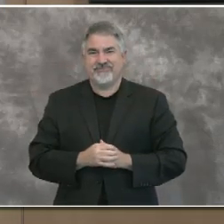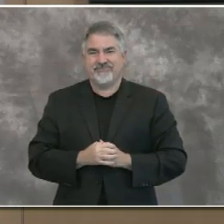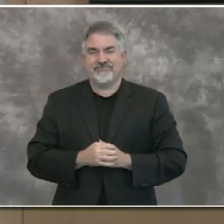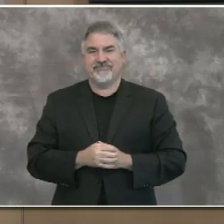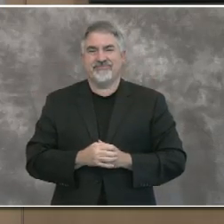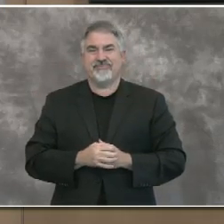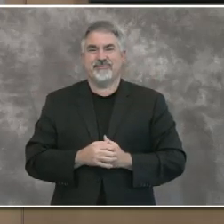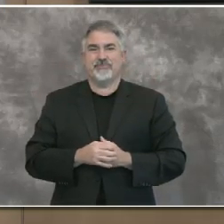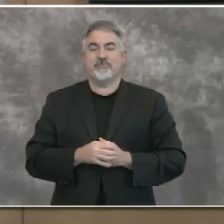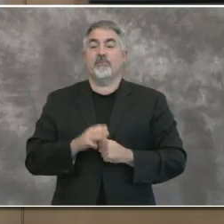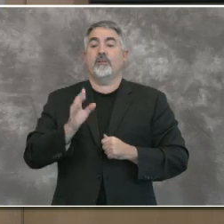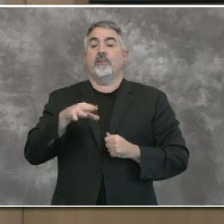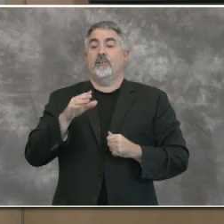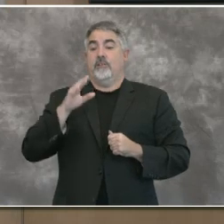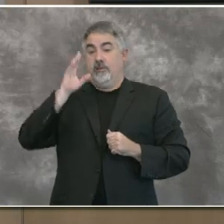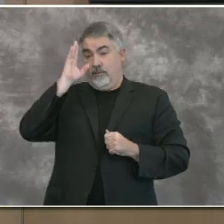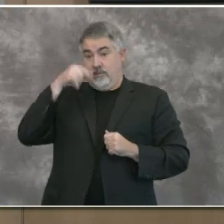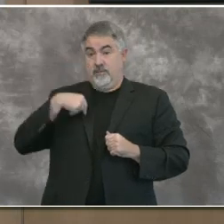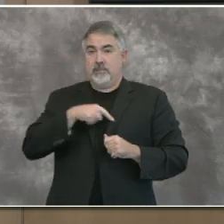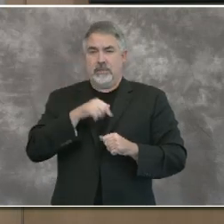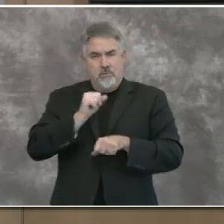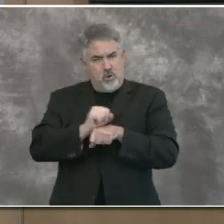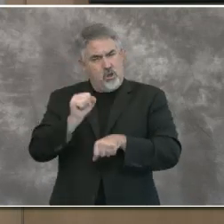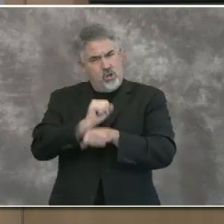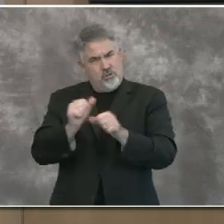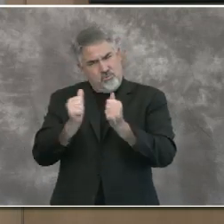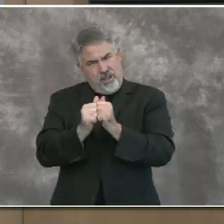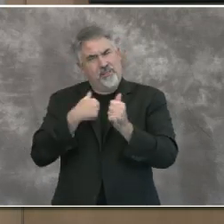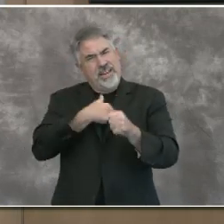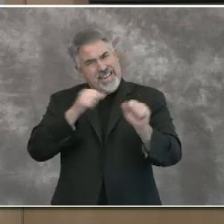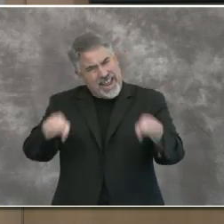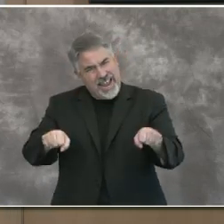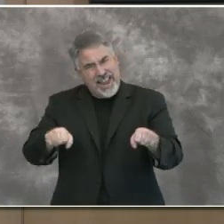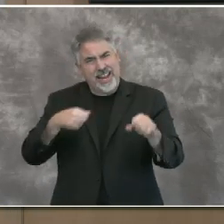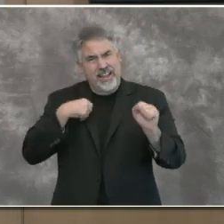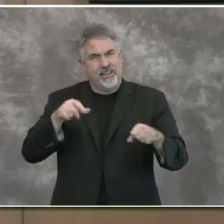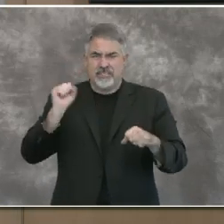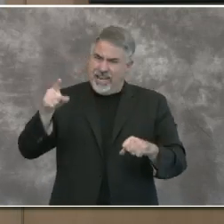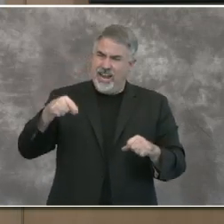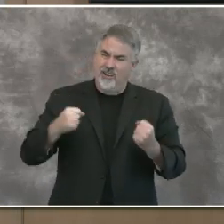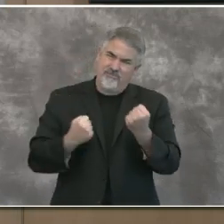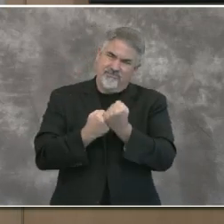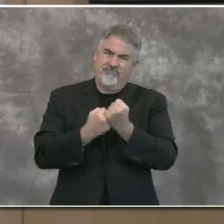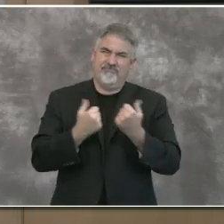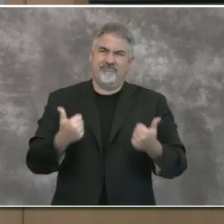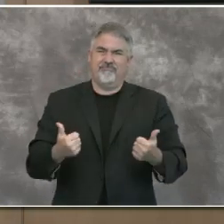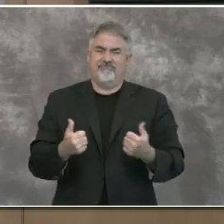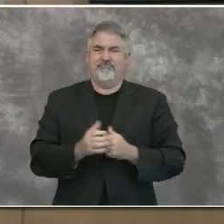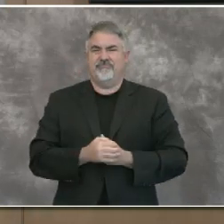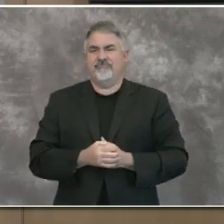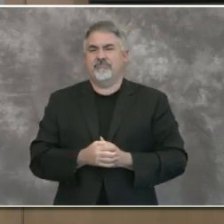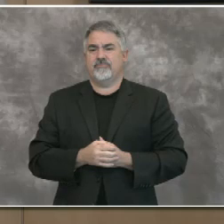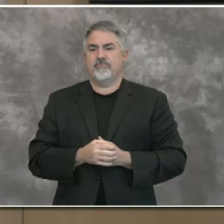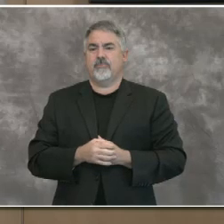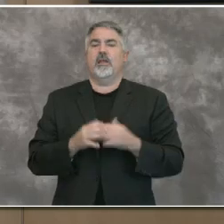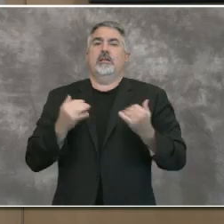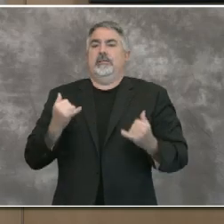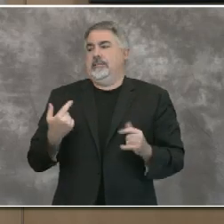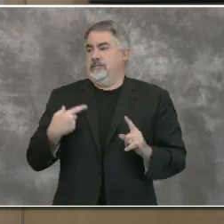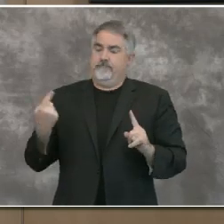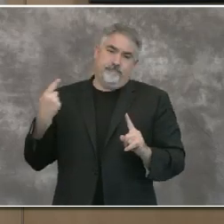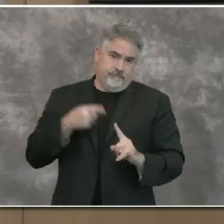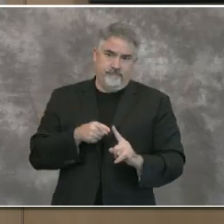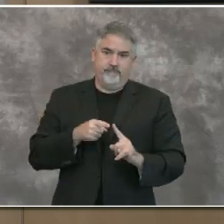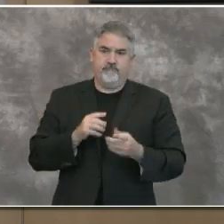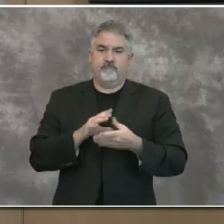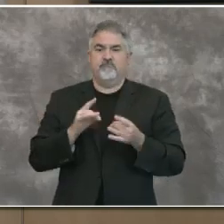I know together we can do it, San Diego. Now let's continue with our briefing. We're going to hear first from Supervisor Nathan Fletcher